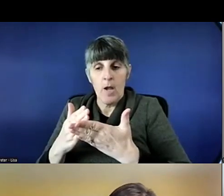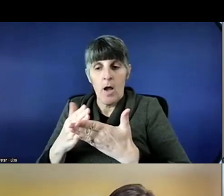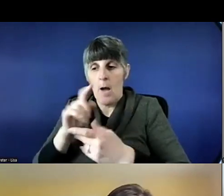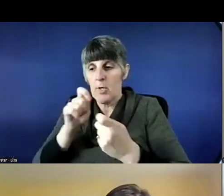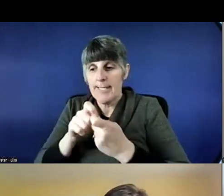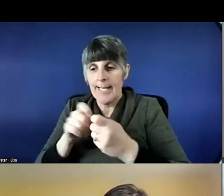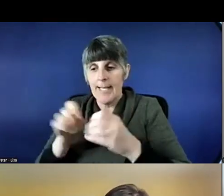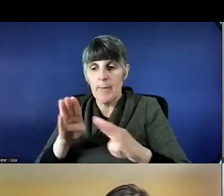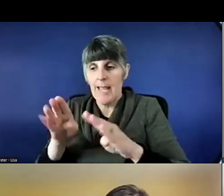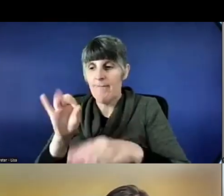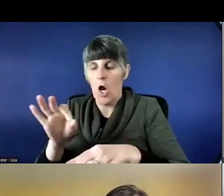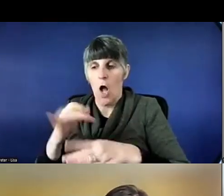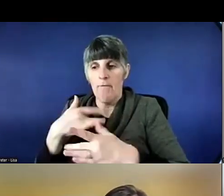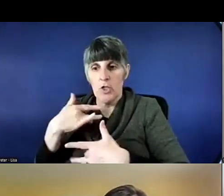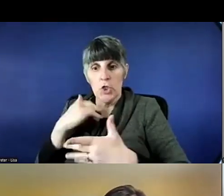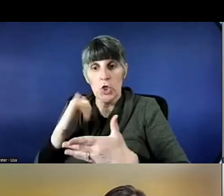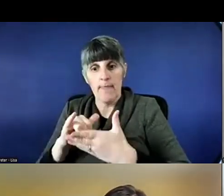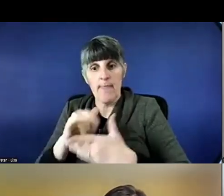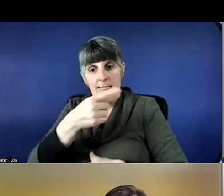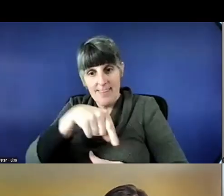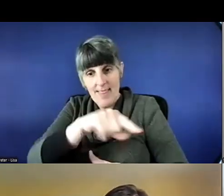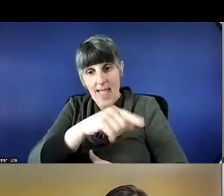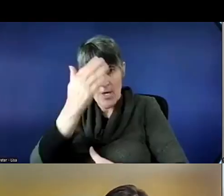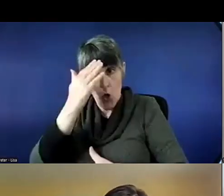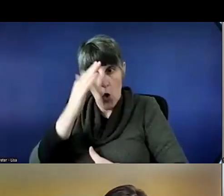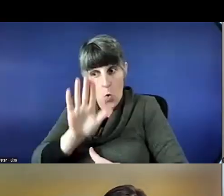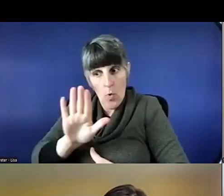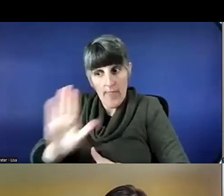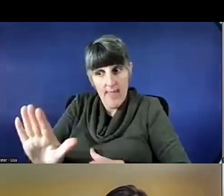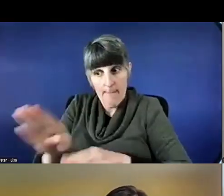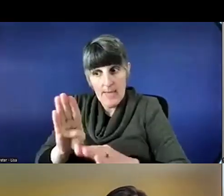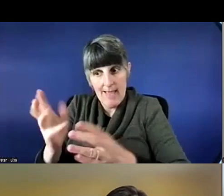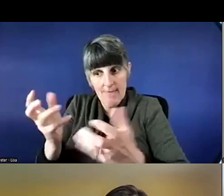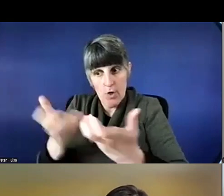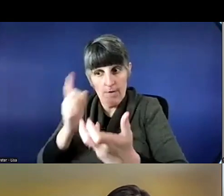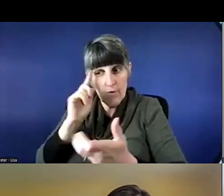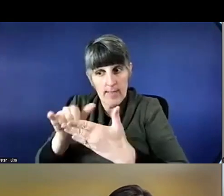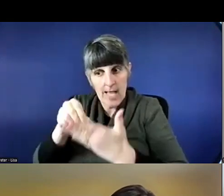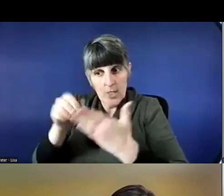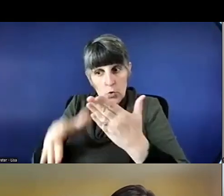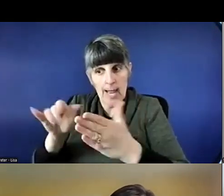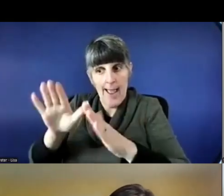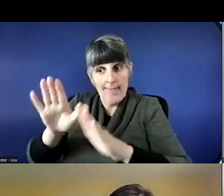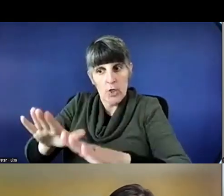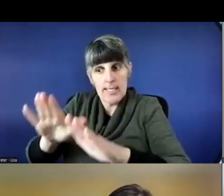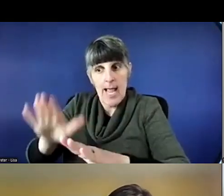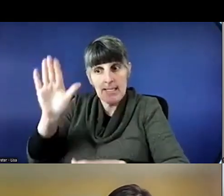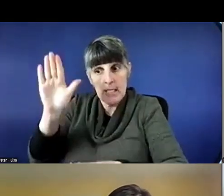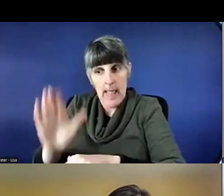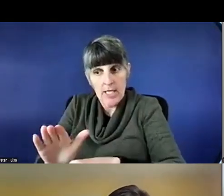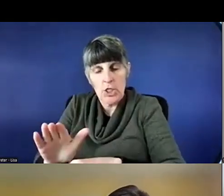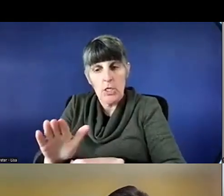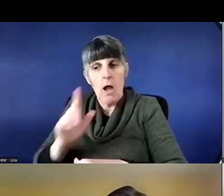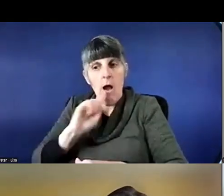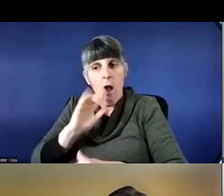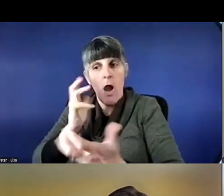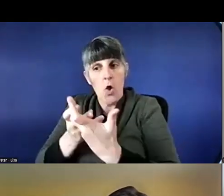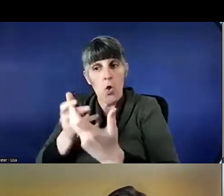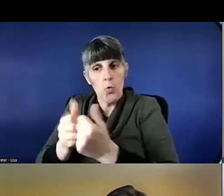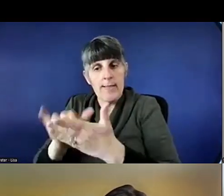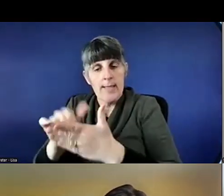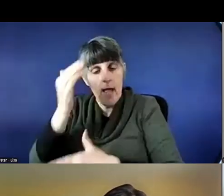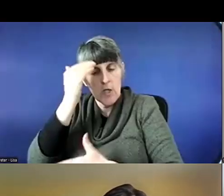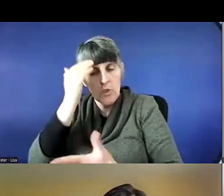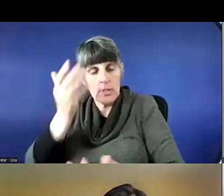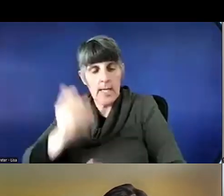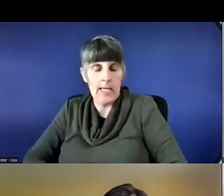particular behavior of concern, that they know what that behavior is for that student, and their de-escalation measures are designed with that